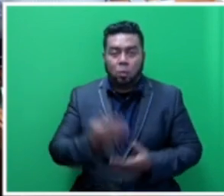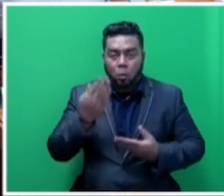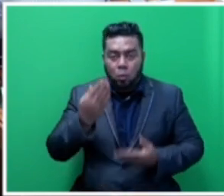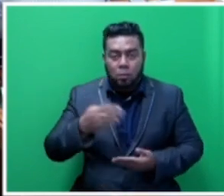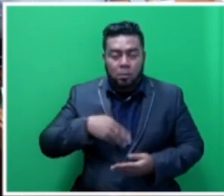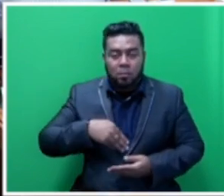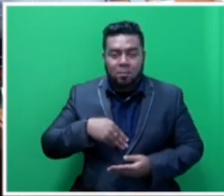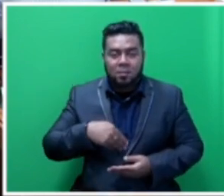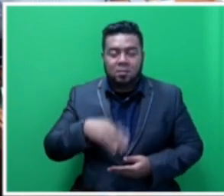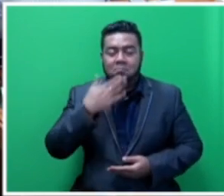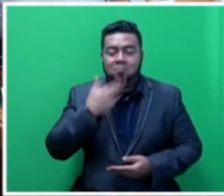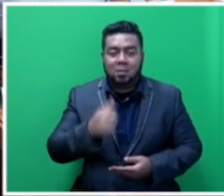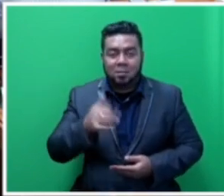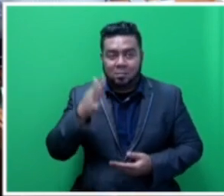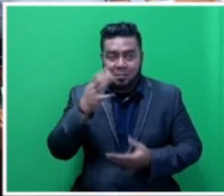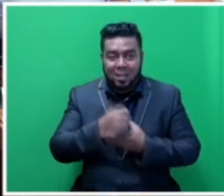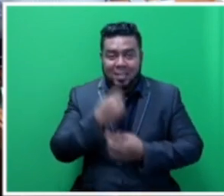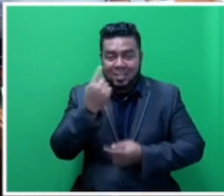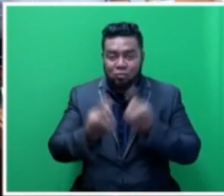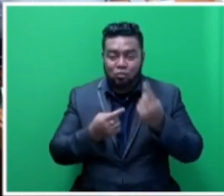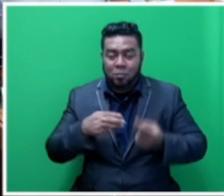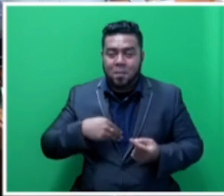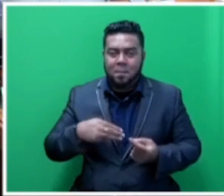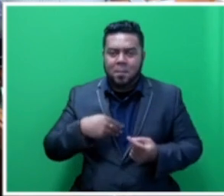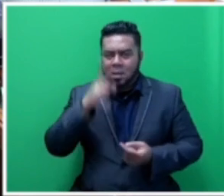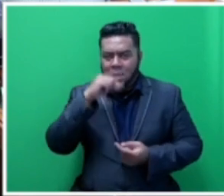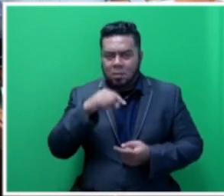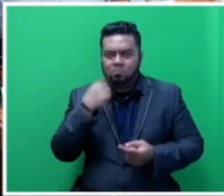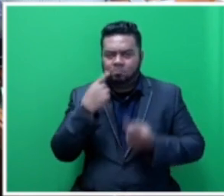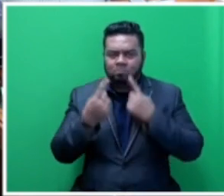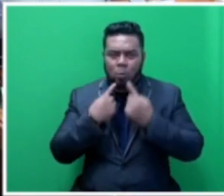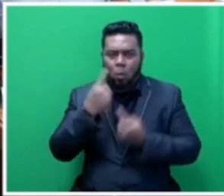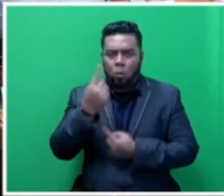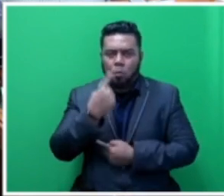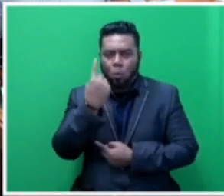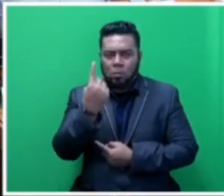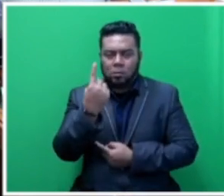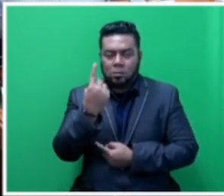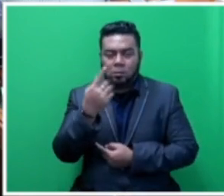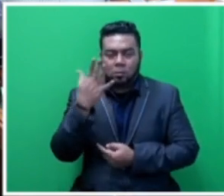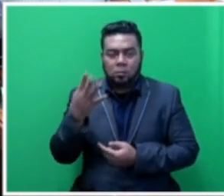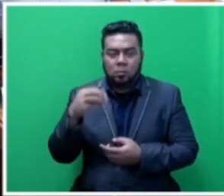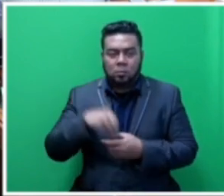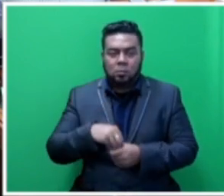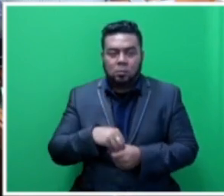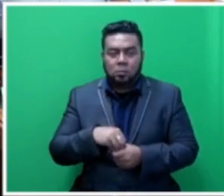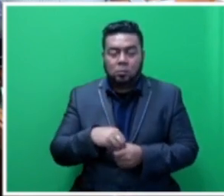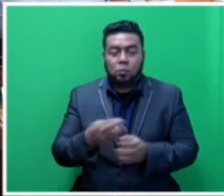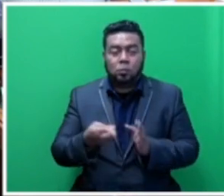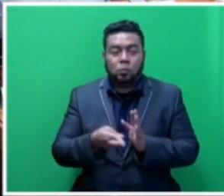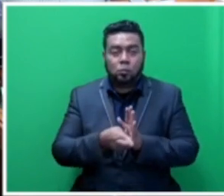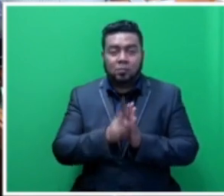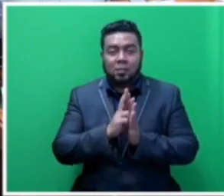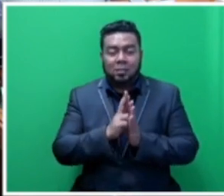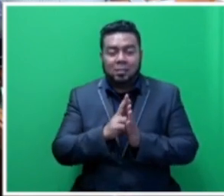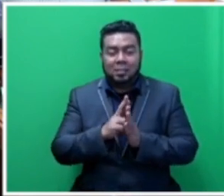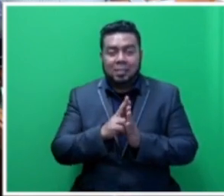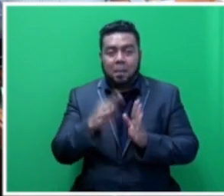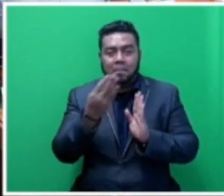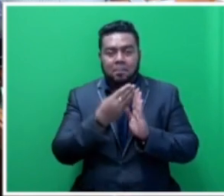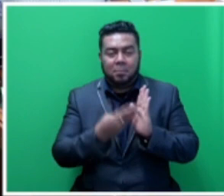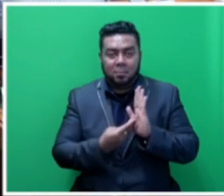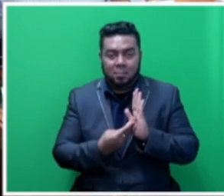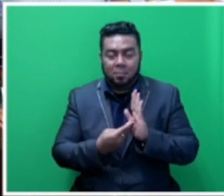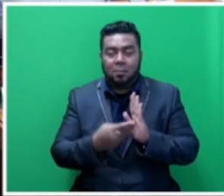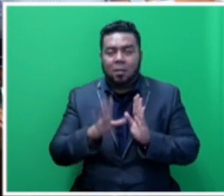Honourable members, take note that each member may speak only once to the revised appropriation bill as well as